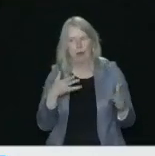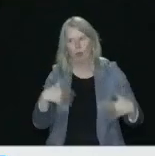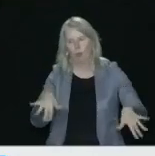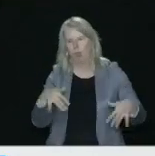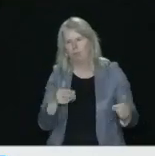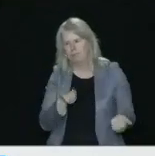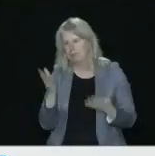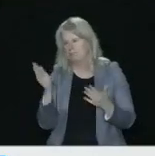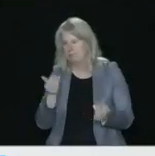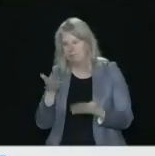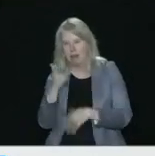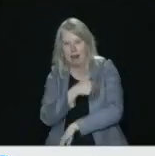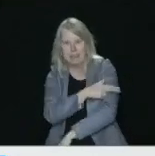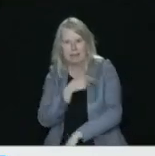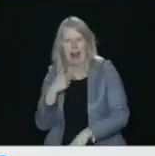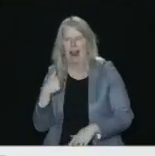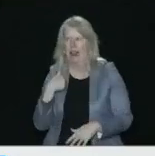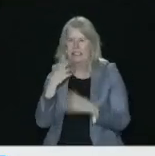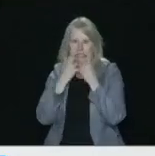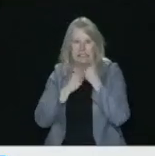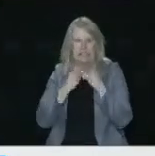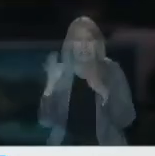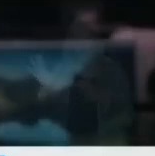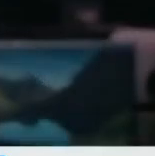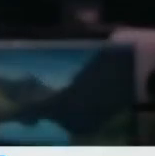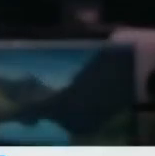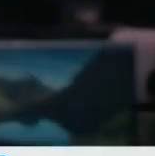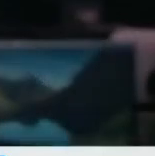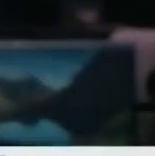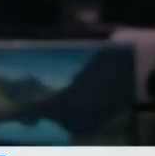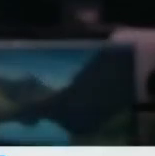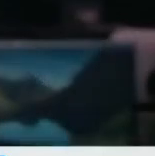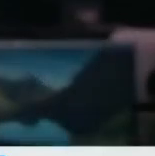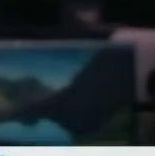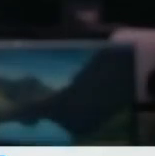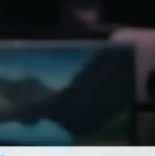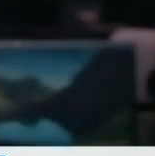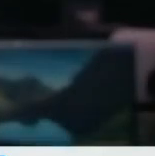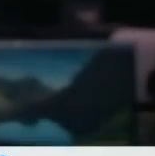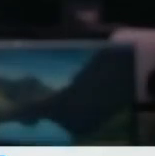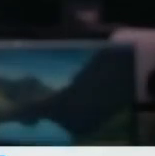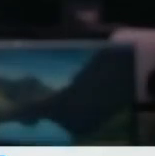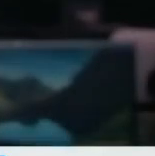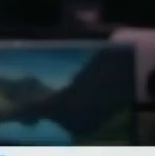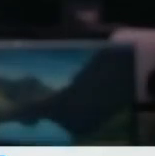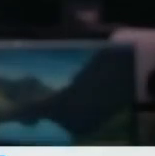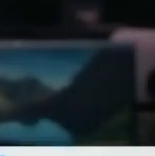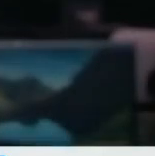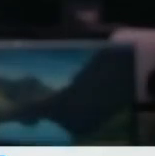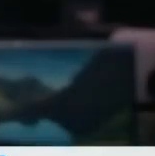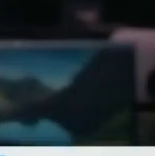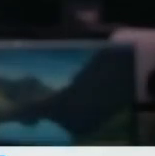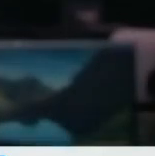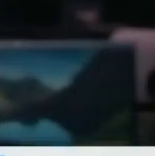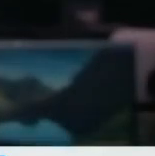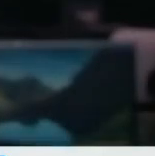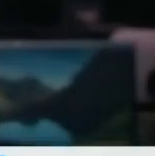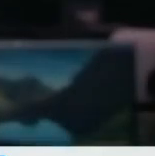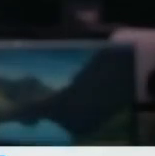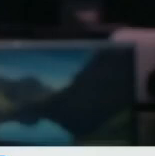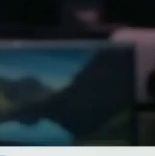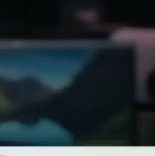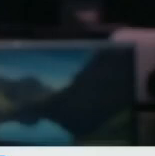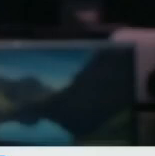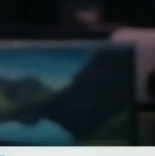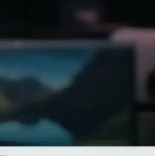providing an update on COVID-19, saying that the cases have stabilized and that they do expect the cases as well